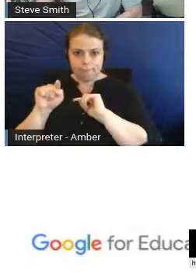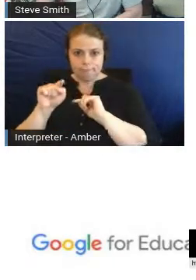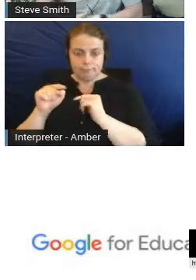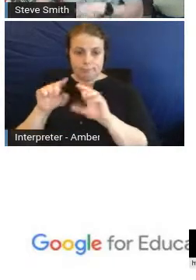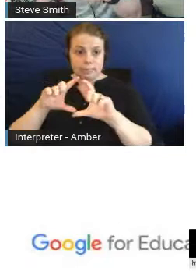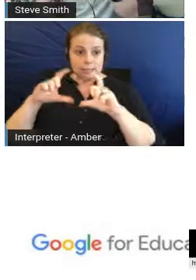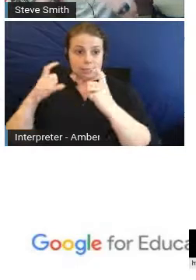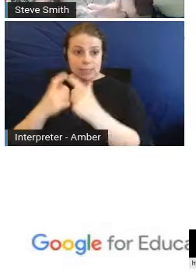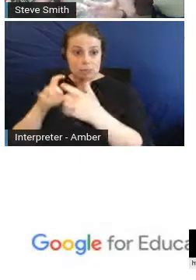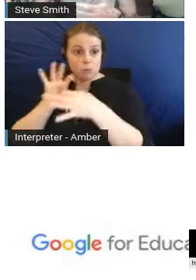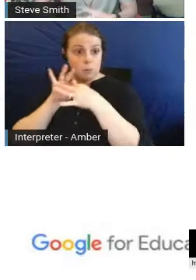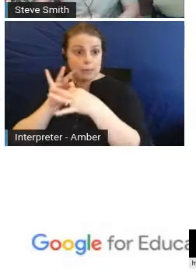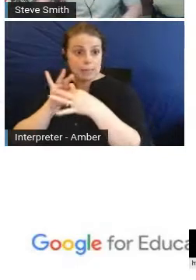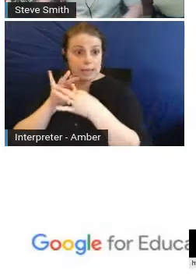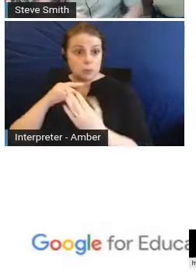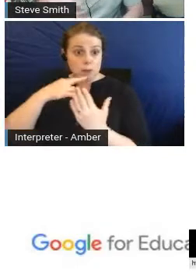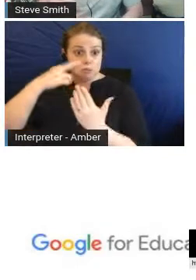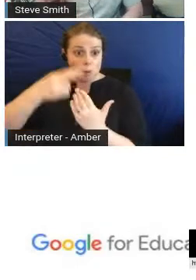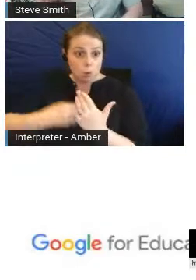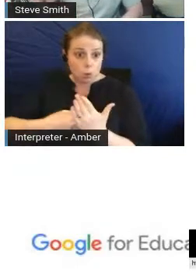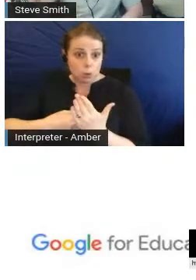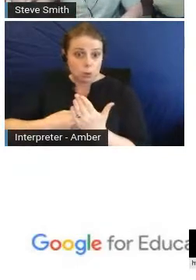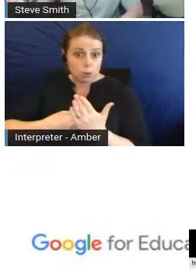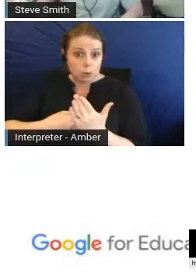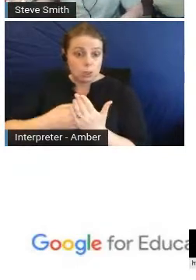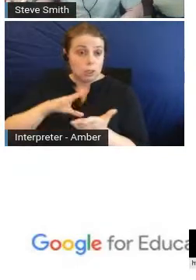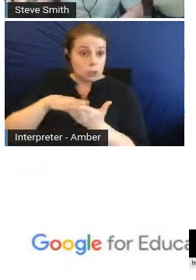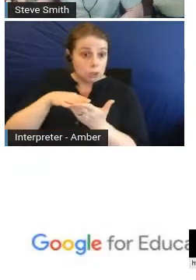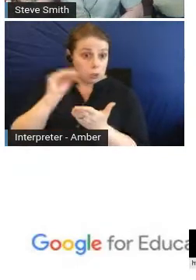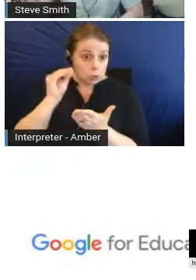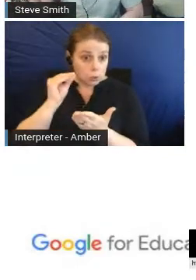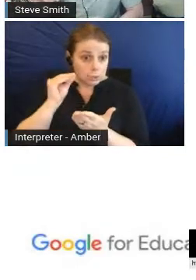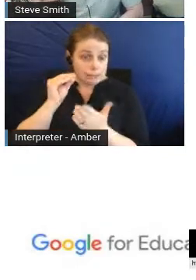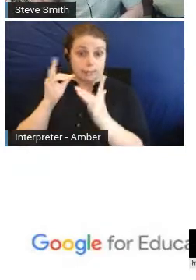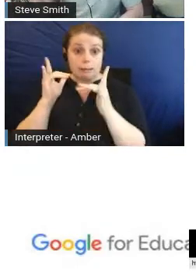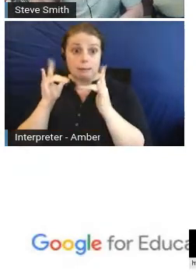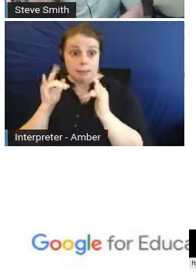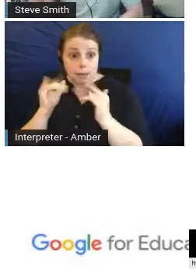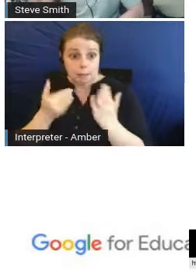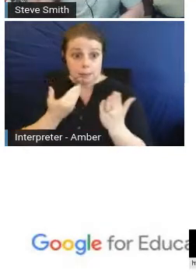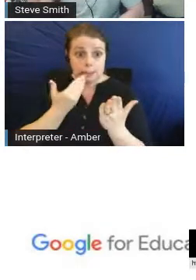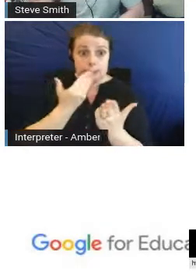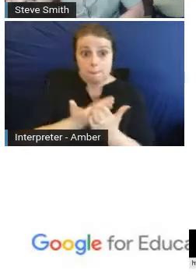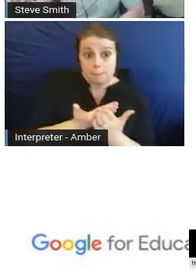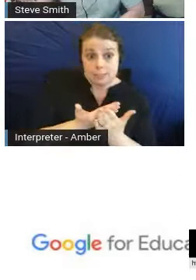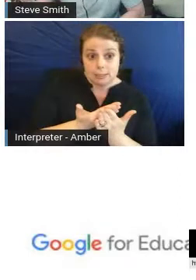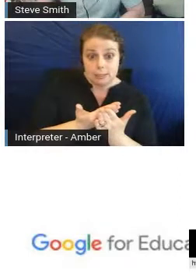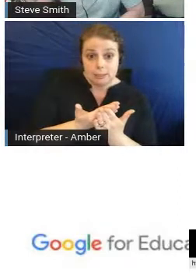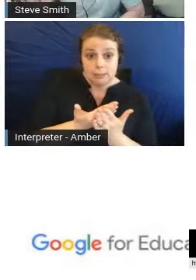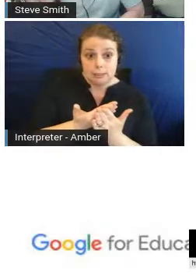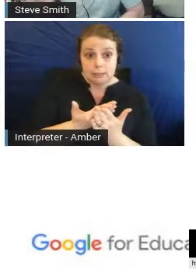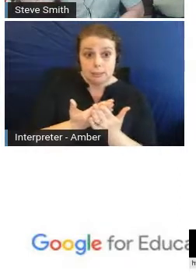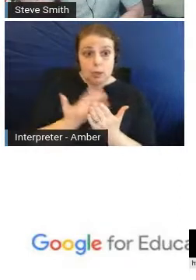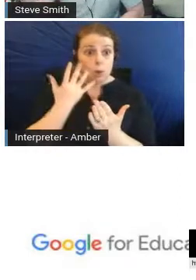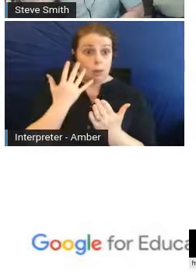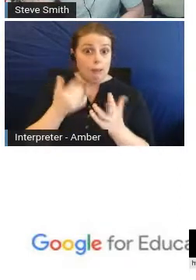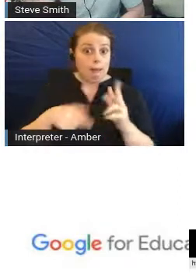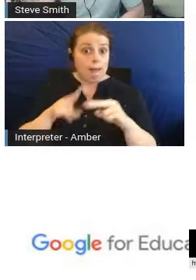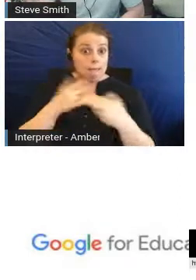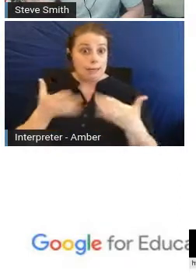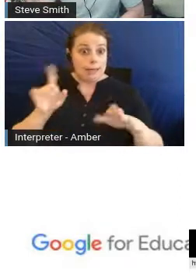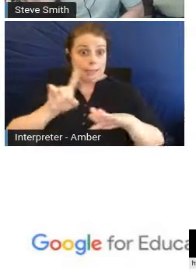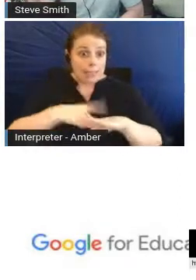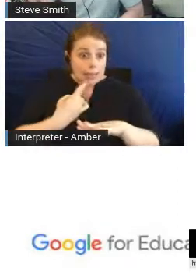engagement report, looking at students, looking at how many assignments they've turned in, any that was turned in late, any that weren't turned